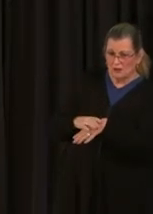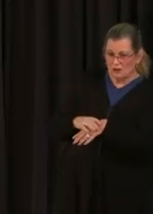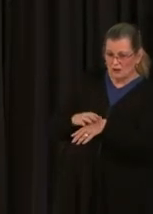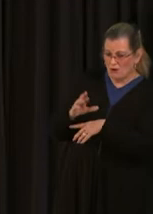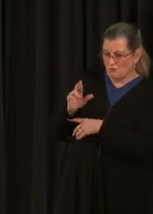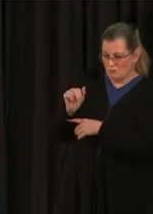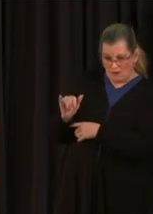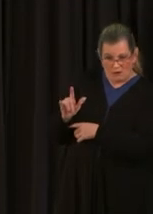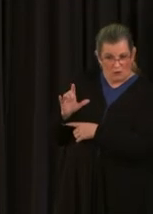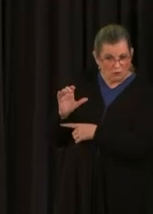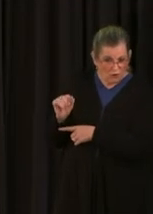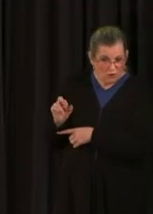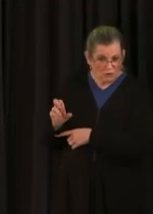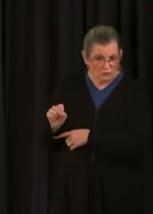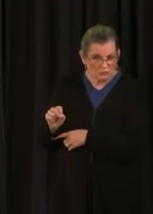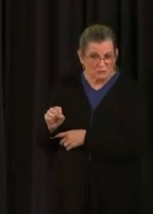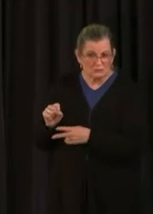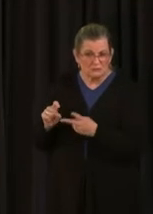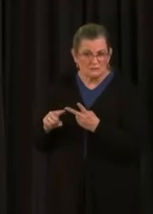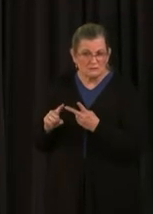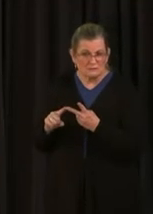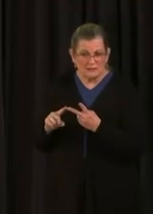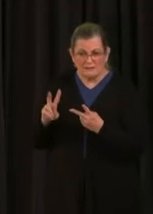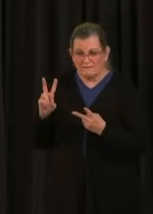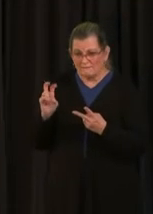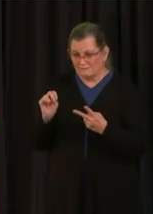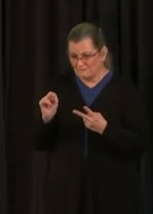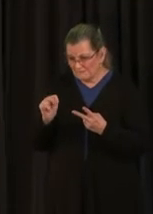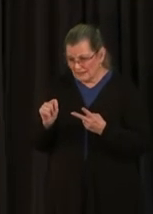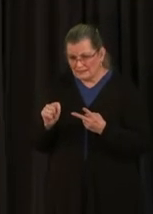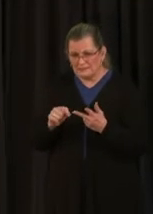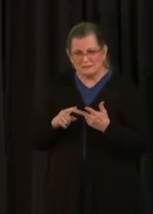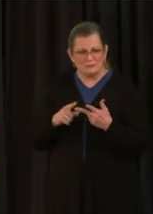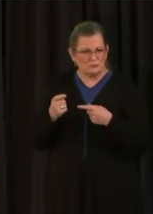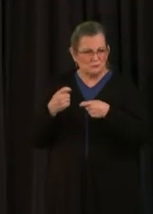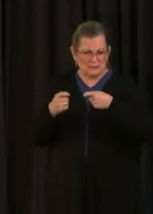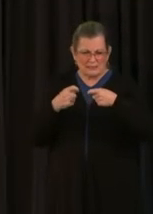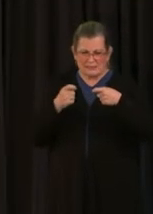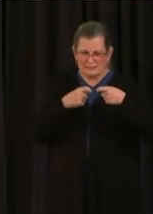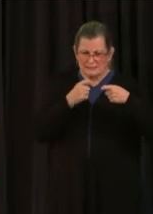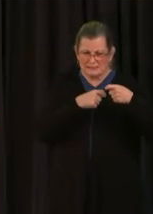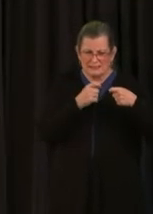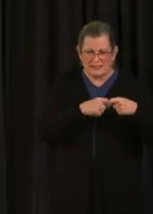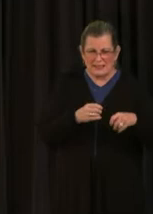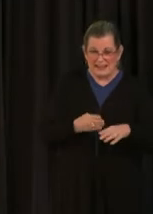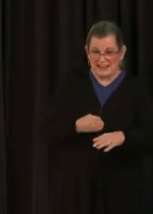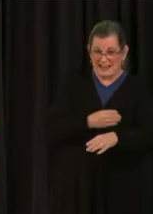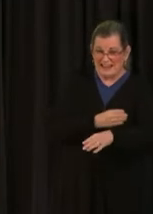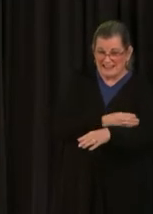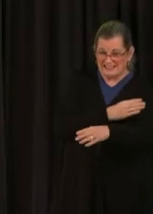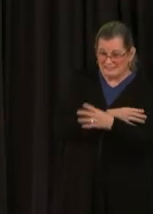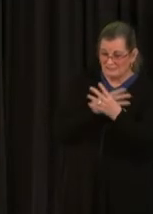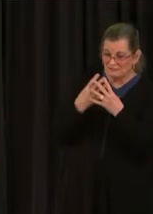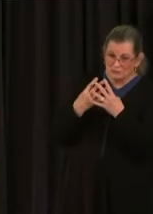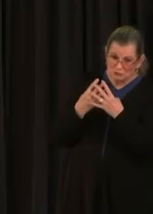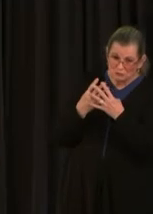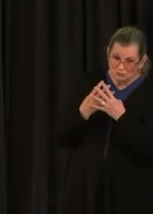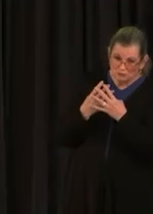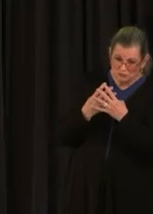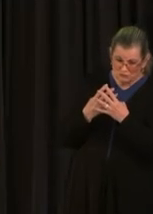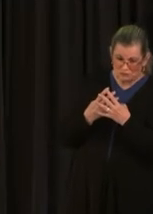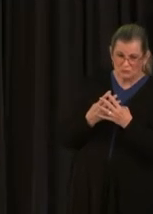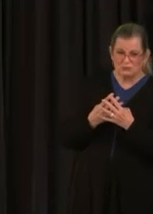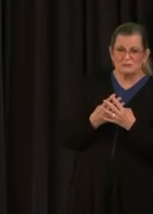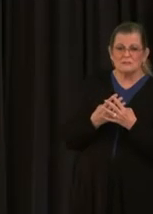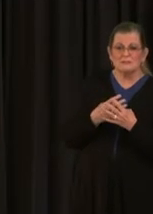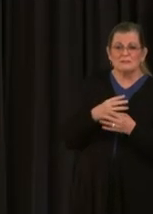conditions through the usage of our CCTV system in our stations, as well as through an online